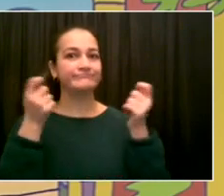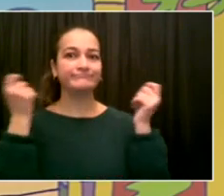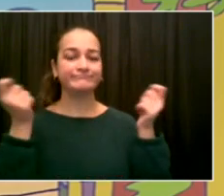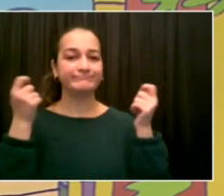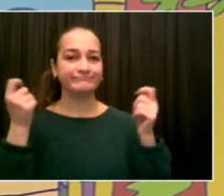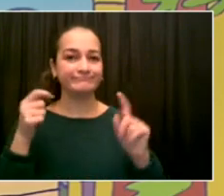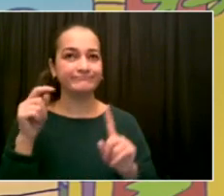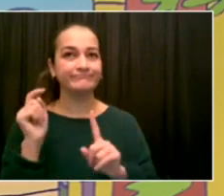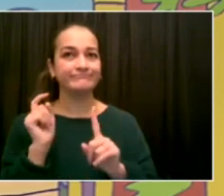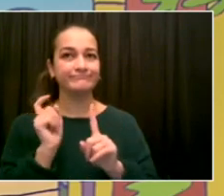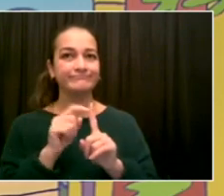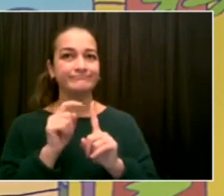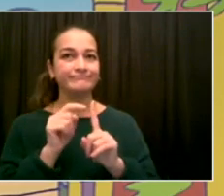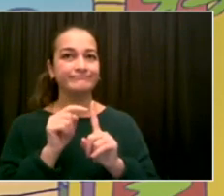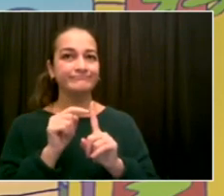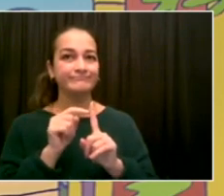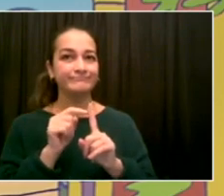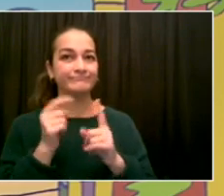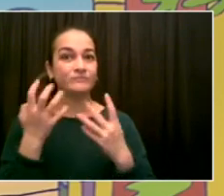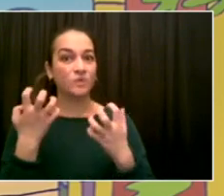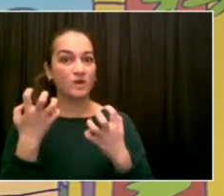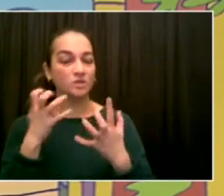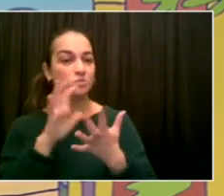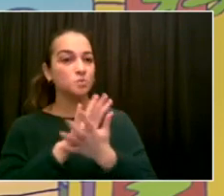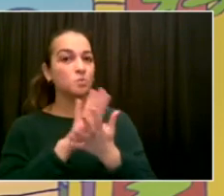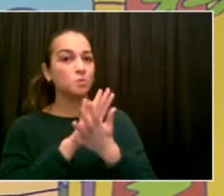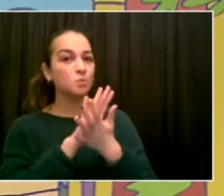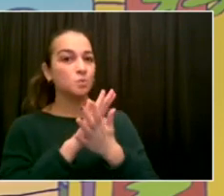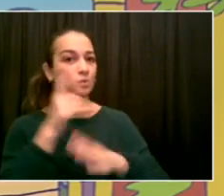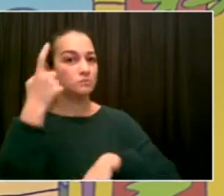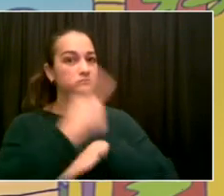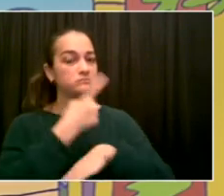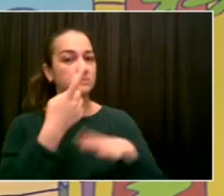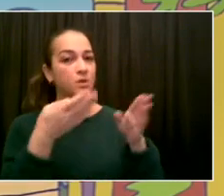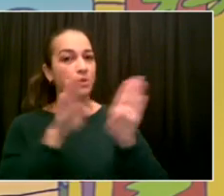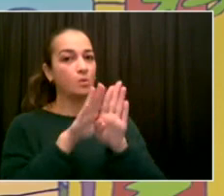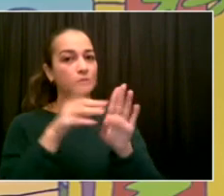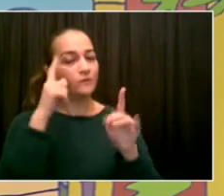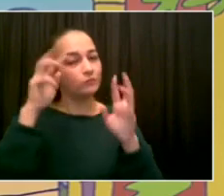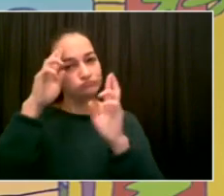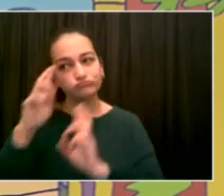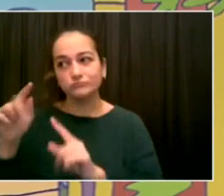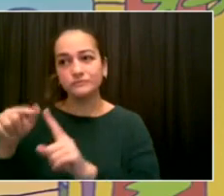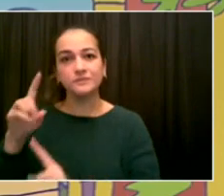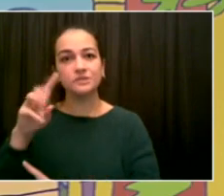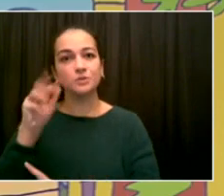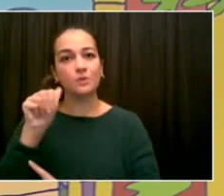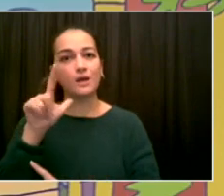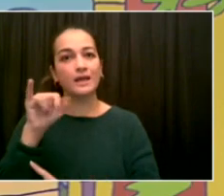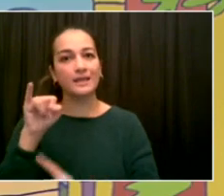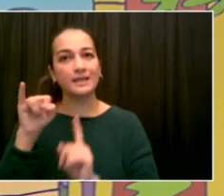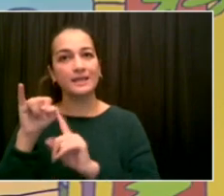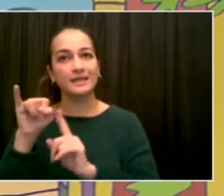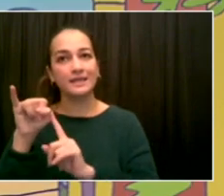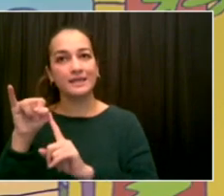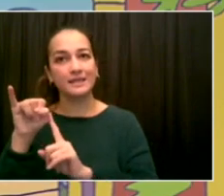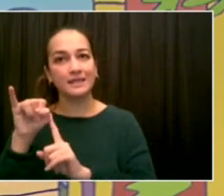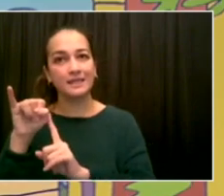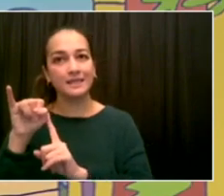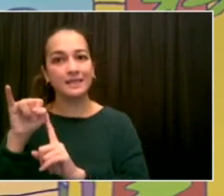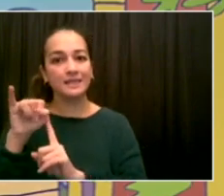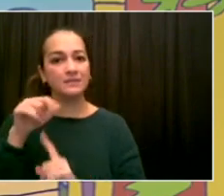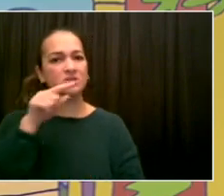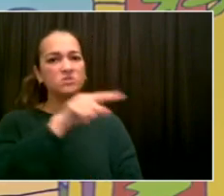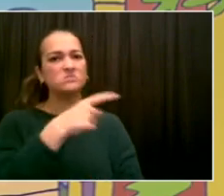is, how do you think schools should celebrate or mark this holiday in spite of not having the day off? Well, Katie, it's a great question.